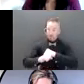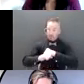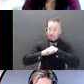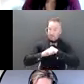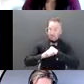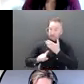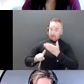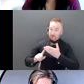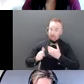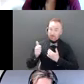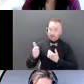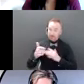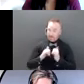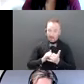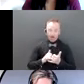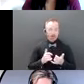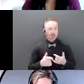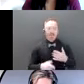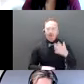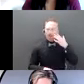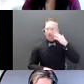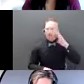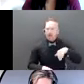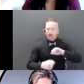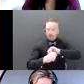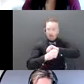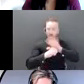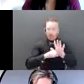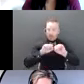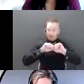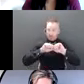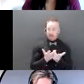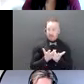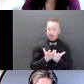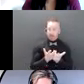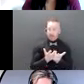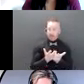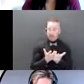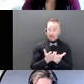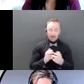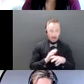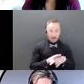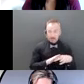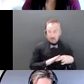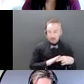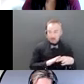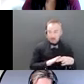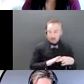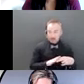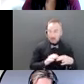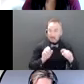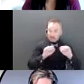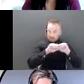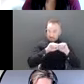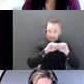staying connected. We know that we're in this pandemic. And I'll be honest, this pandemic does not seem like it wants to go away.